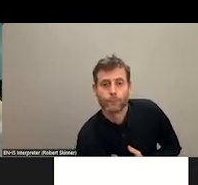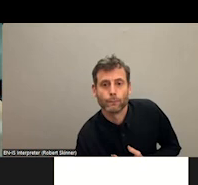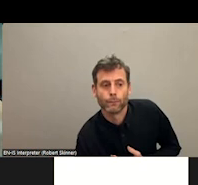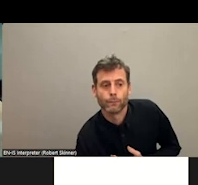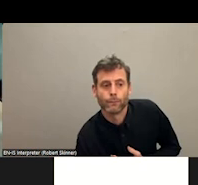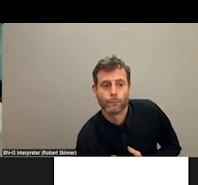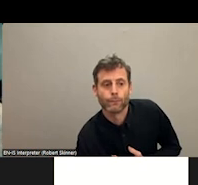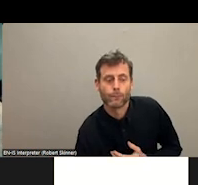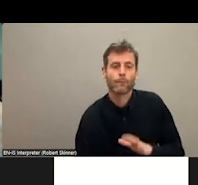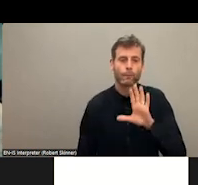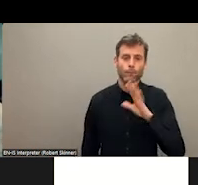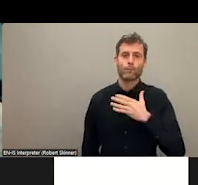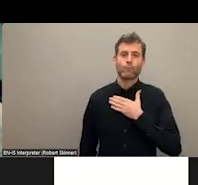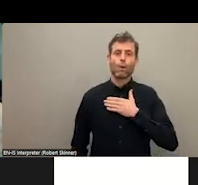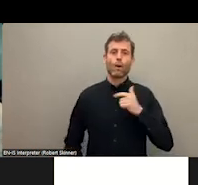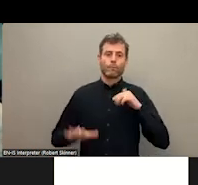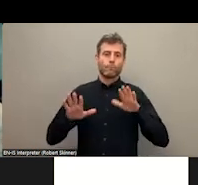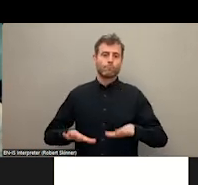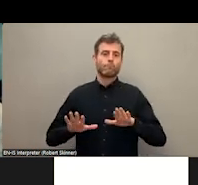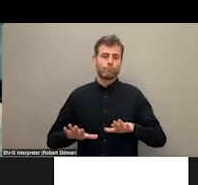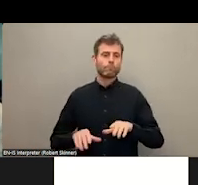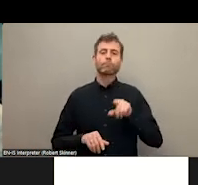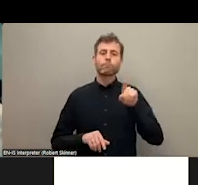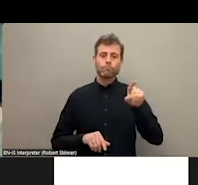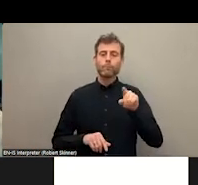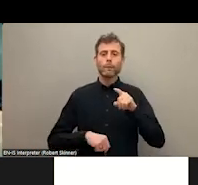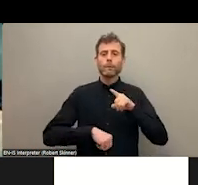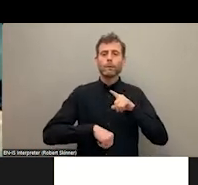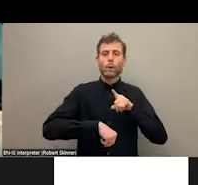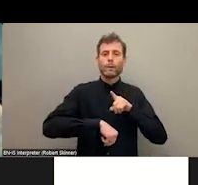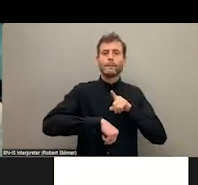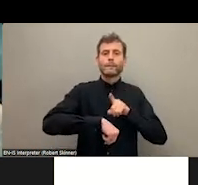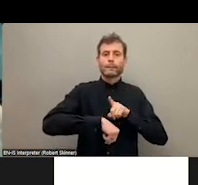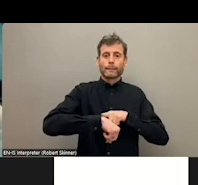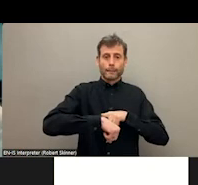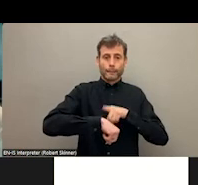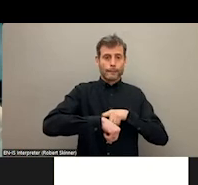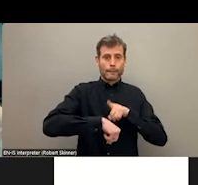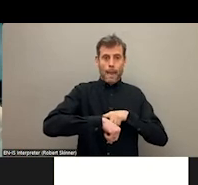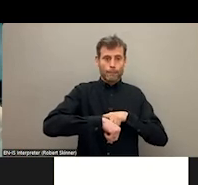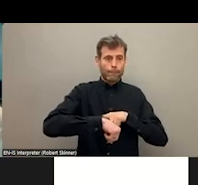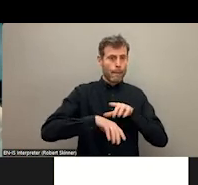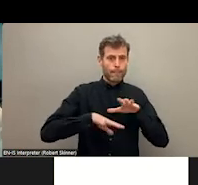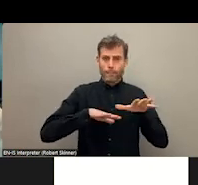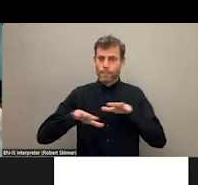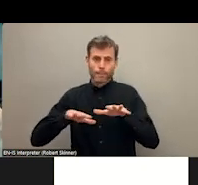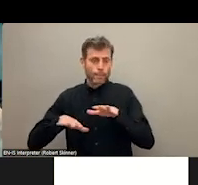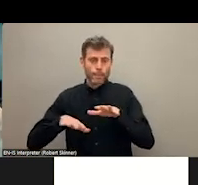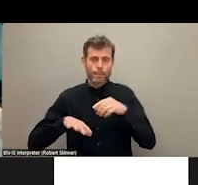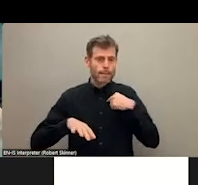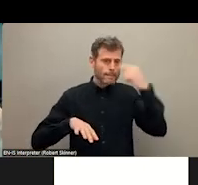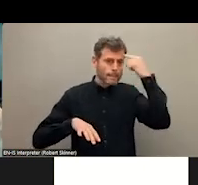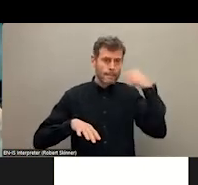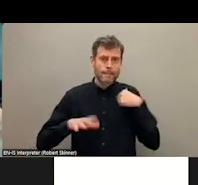check because your question is being answered by writing. We have a chance for one live question. If I could hand over to you, is